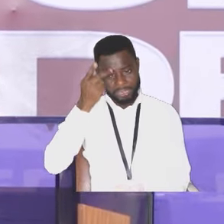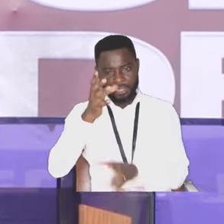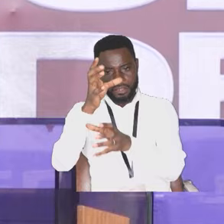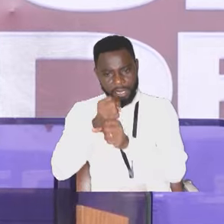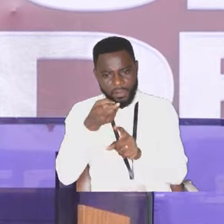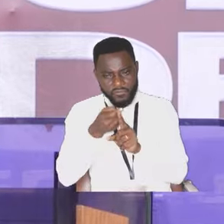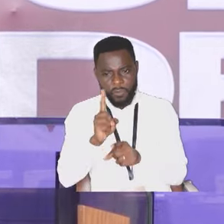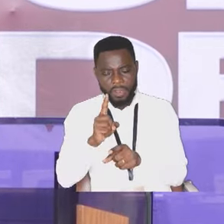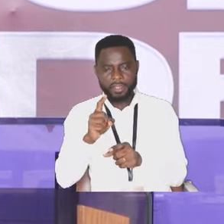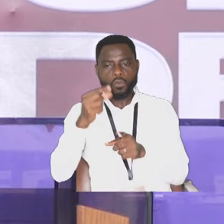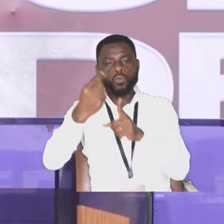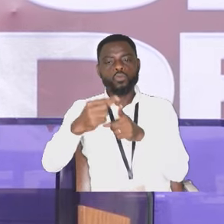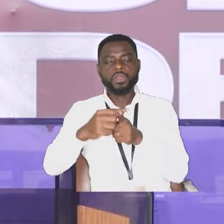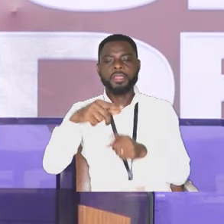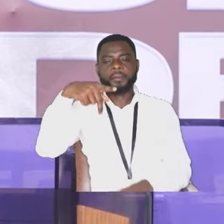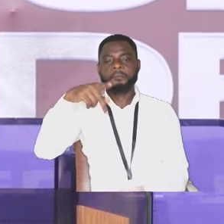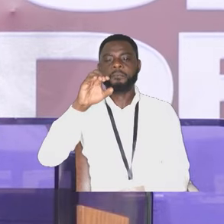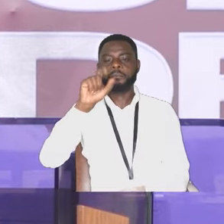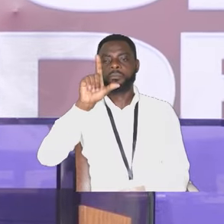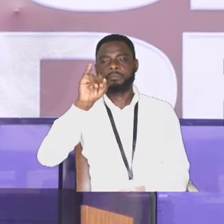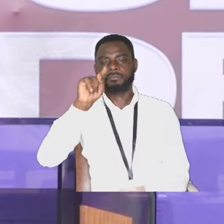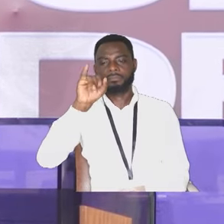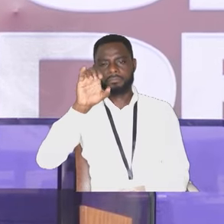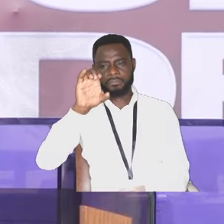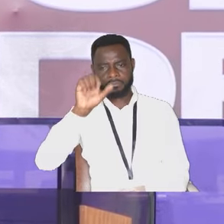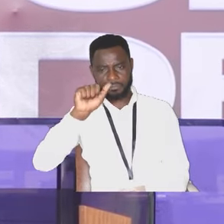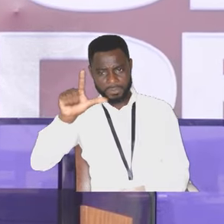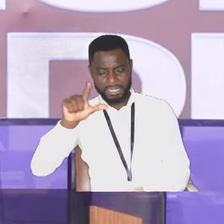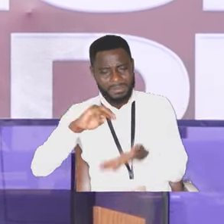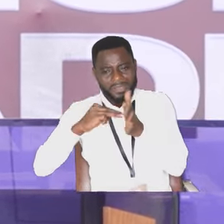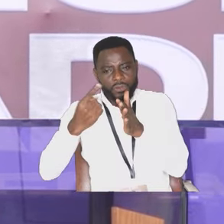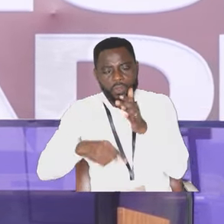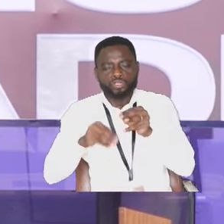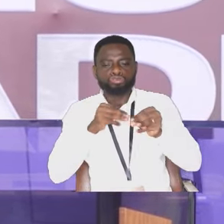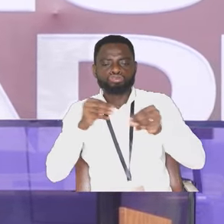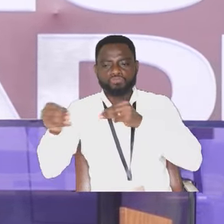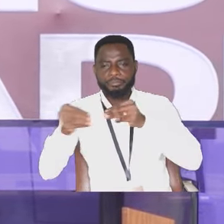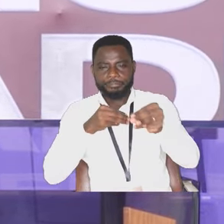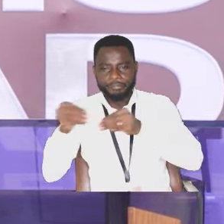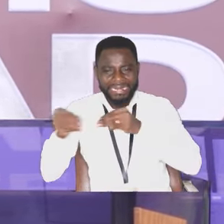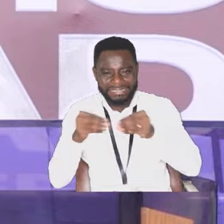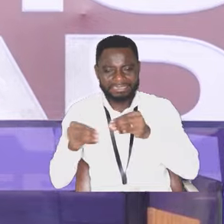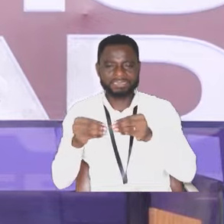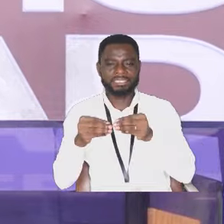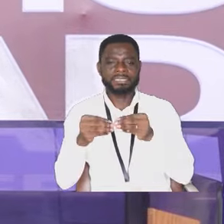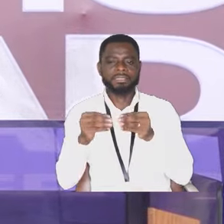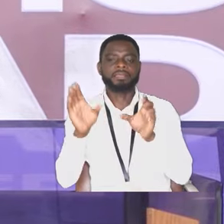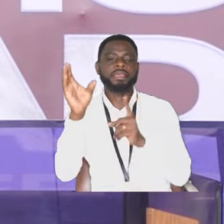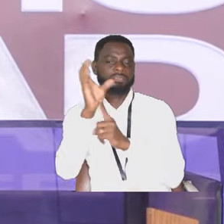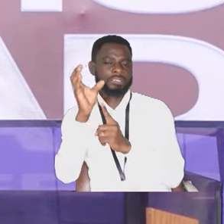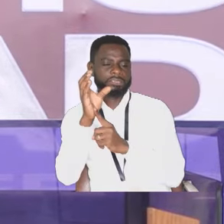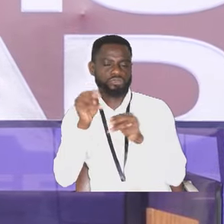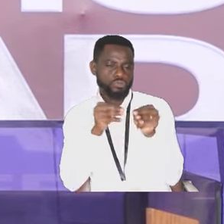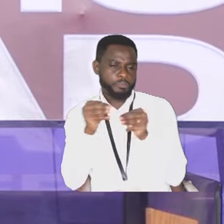word politika. And politika is to manage the affairs of the city. So